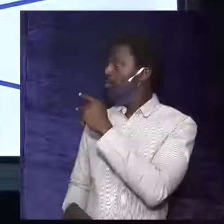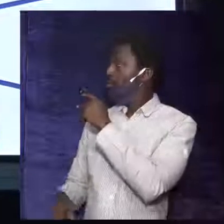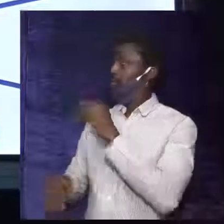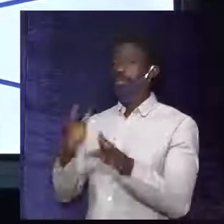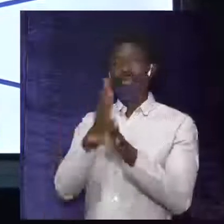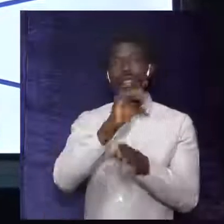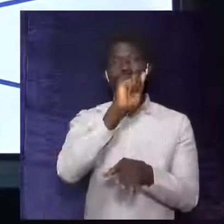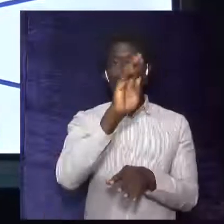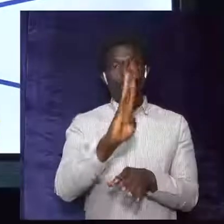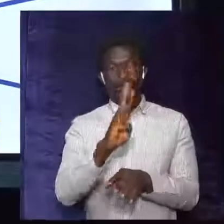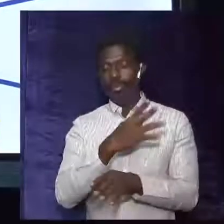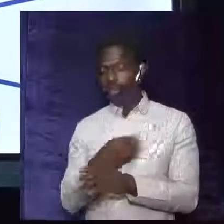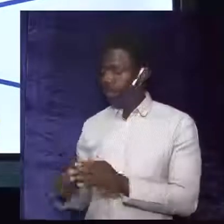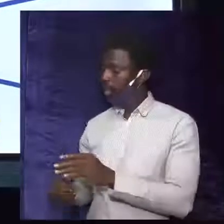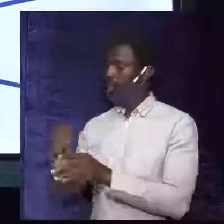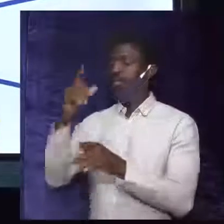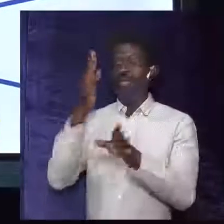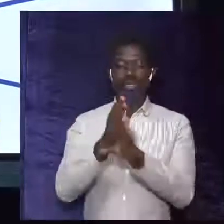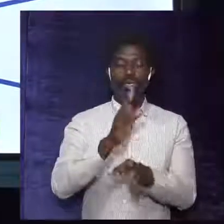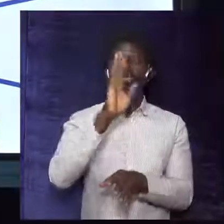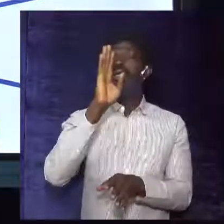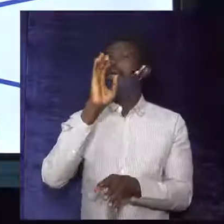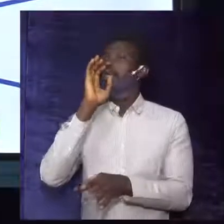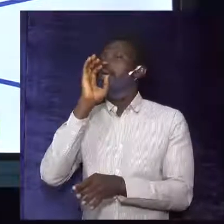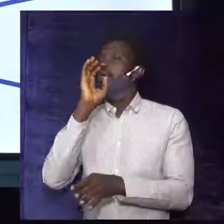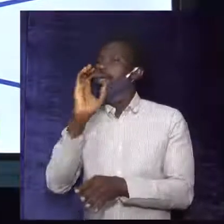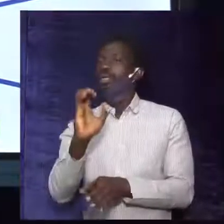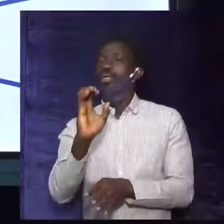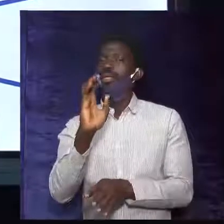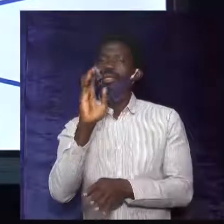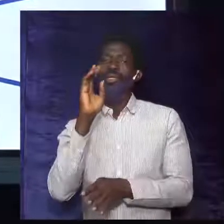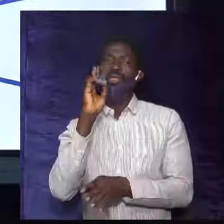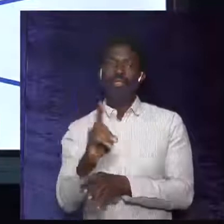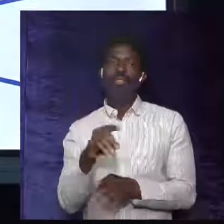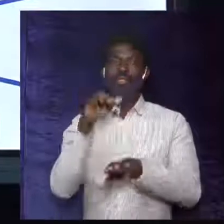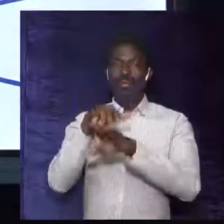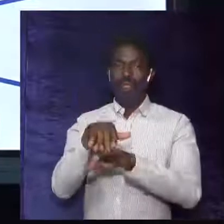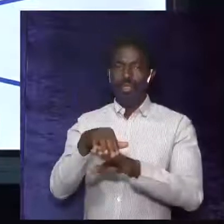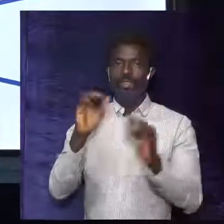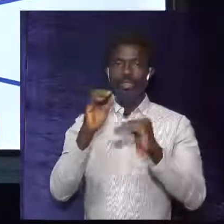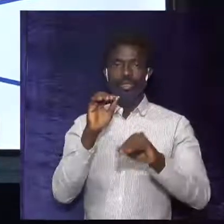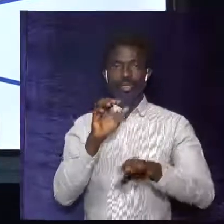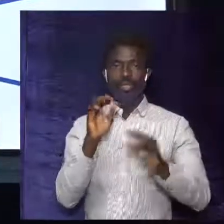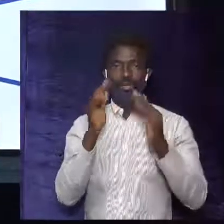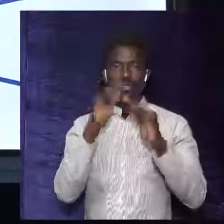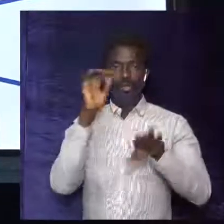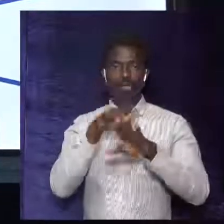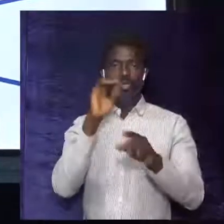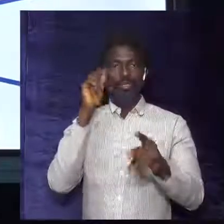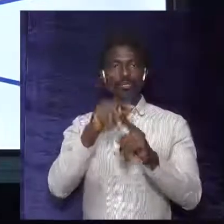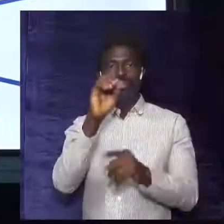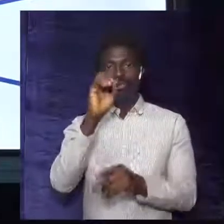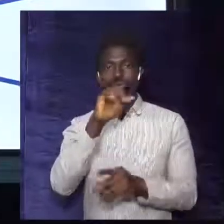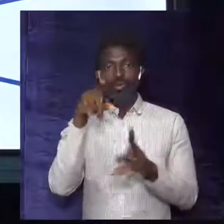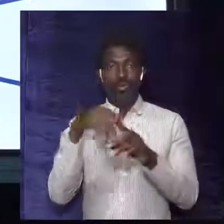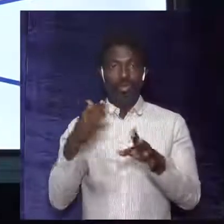CD meeting at the point O. We say they are intersecting at the point O. And whenever lines cross each other like that, guess what